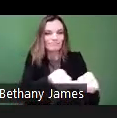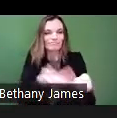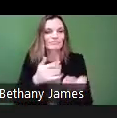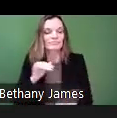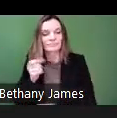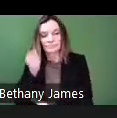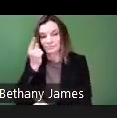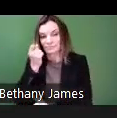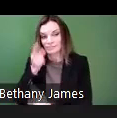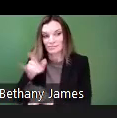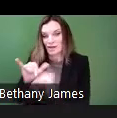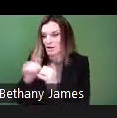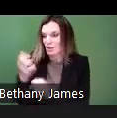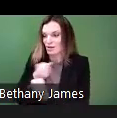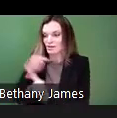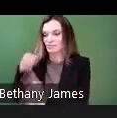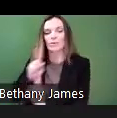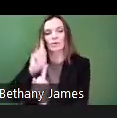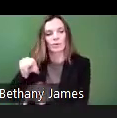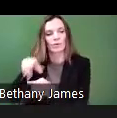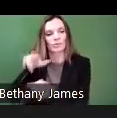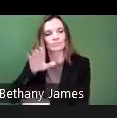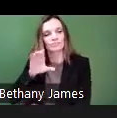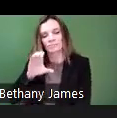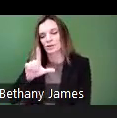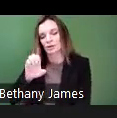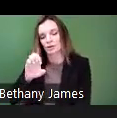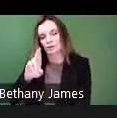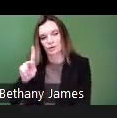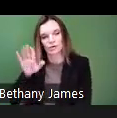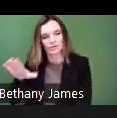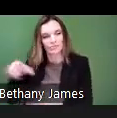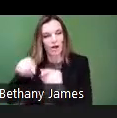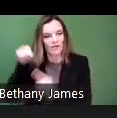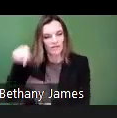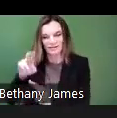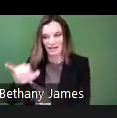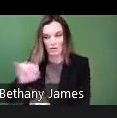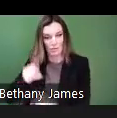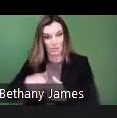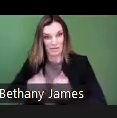it generates, but you may need those. Next slide.